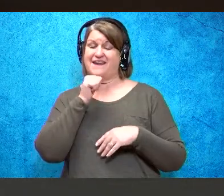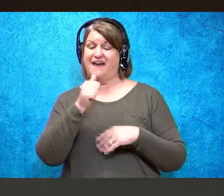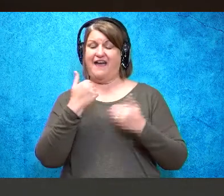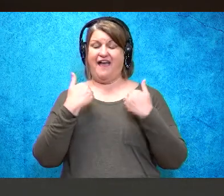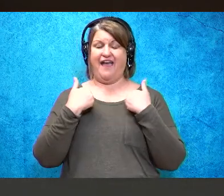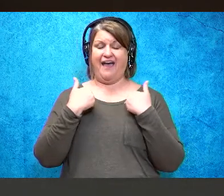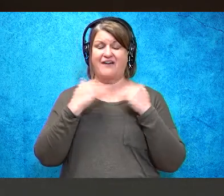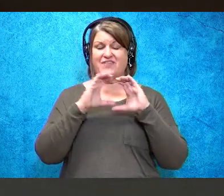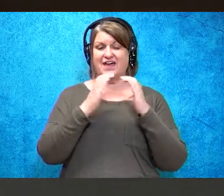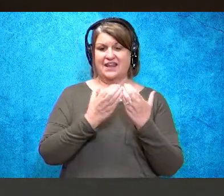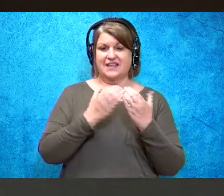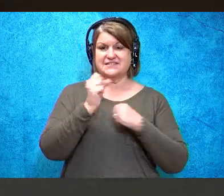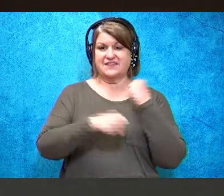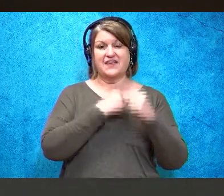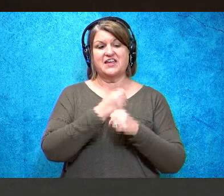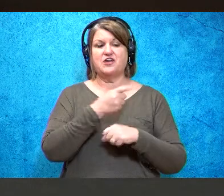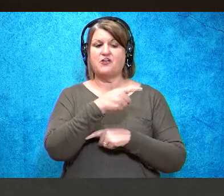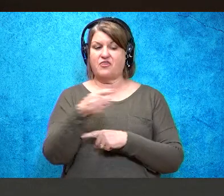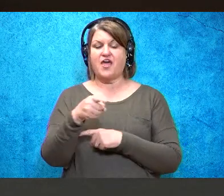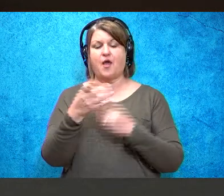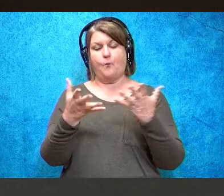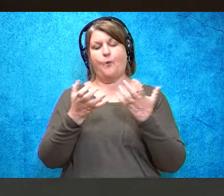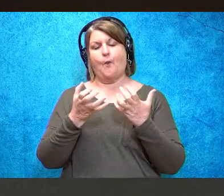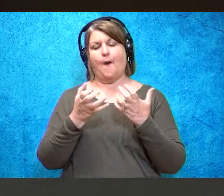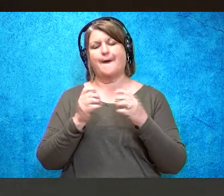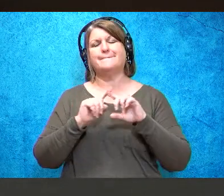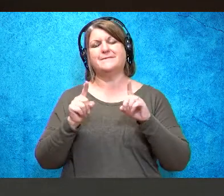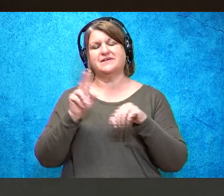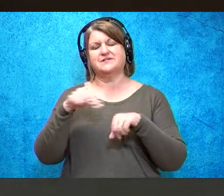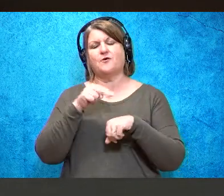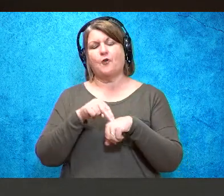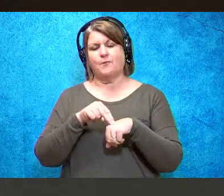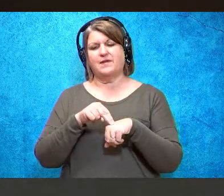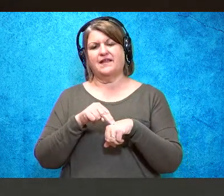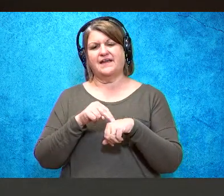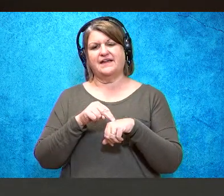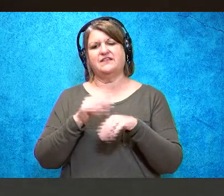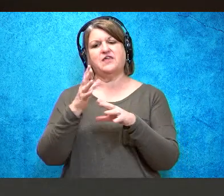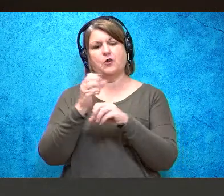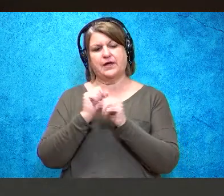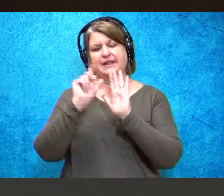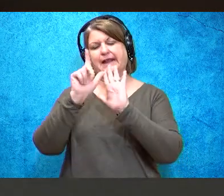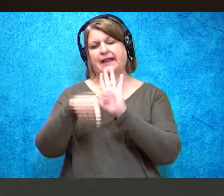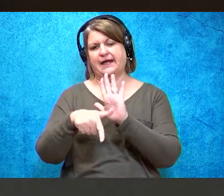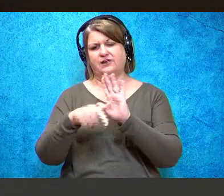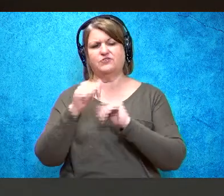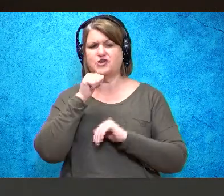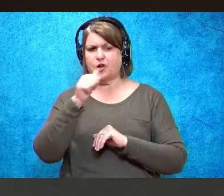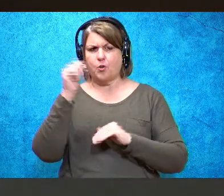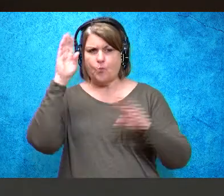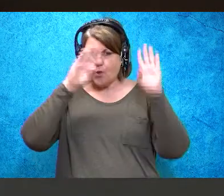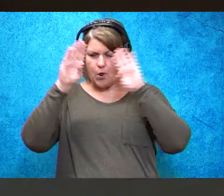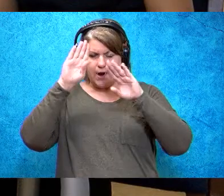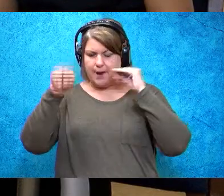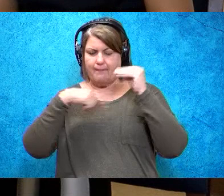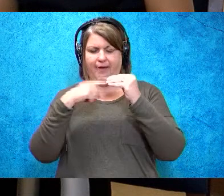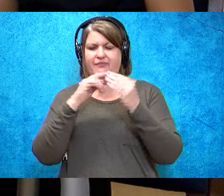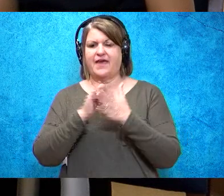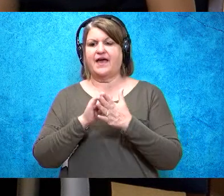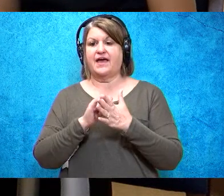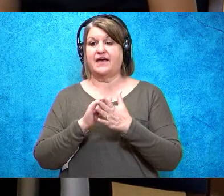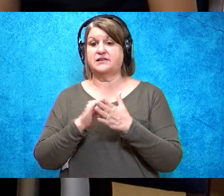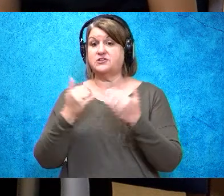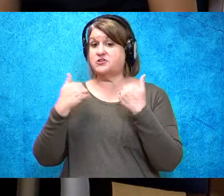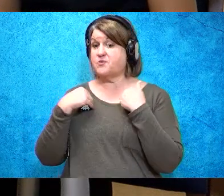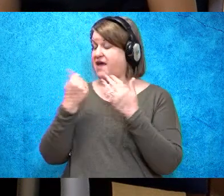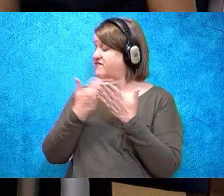they usually get it at some point. So try not to worry too much about that. So do you have anything else that you'd like to